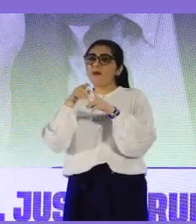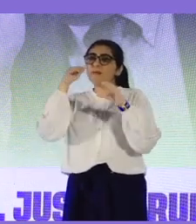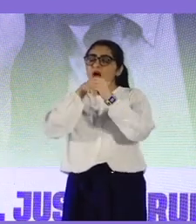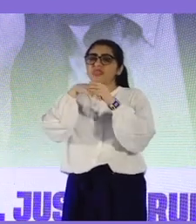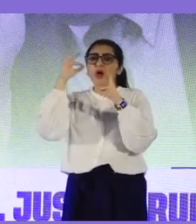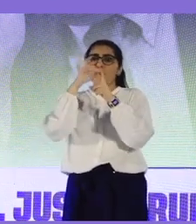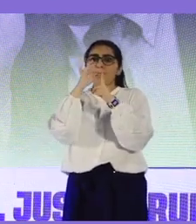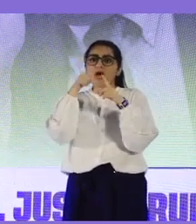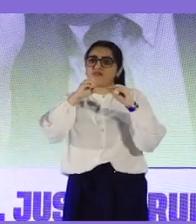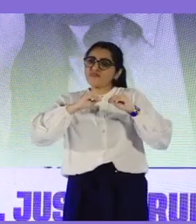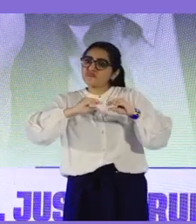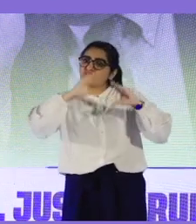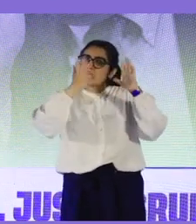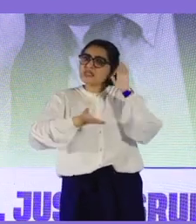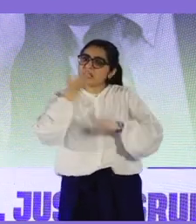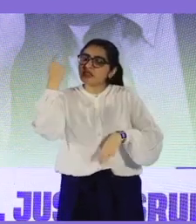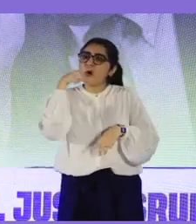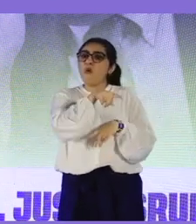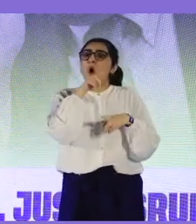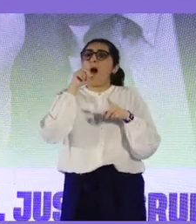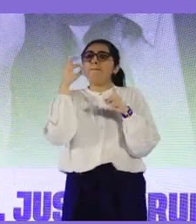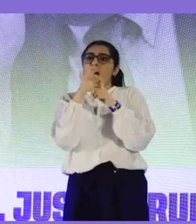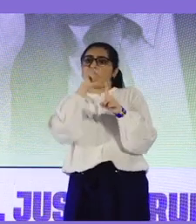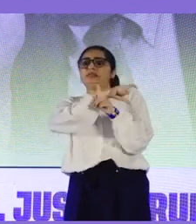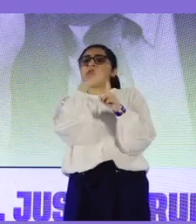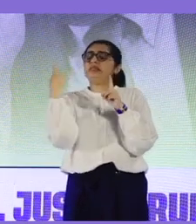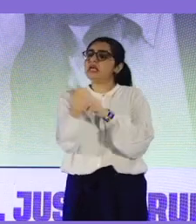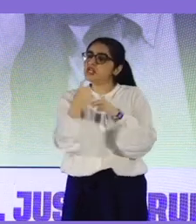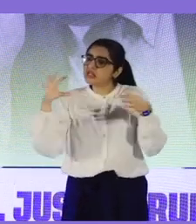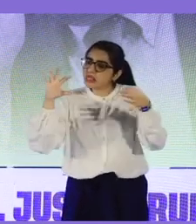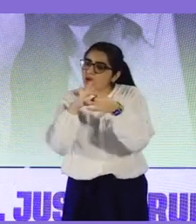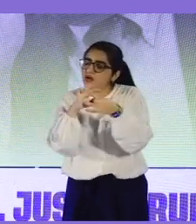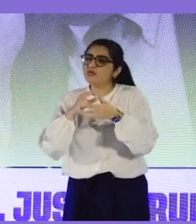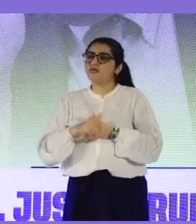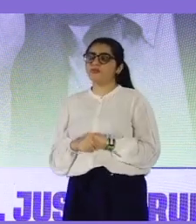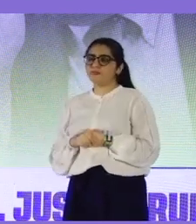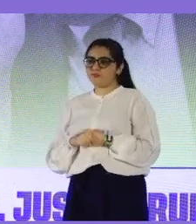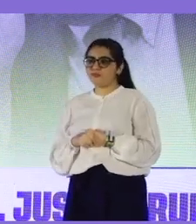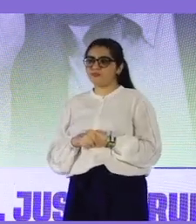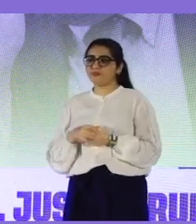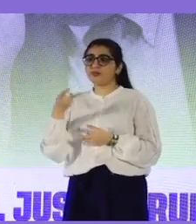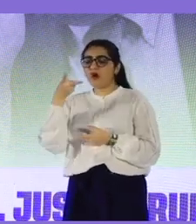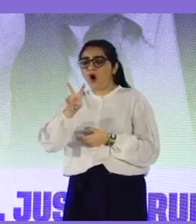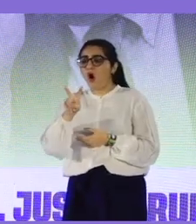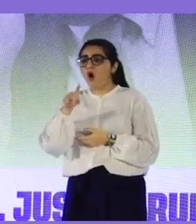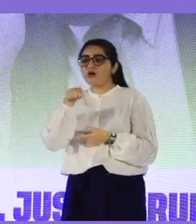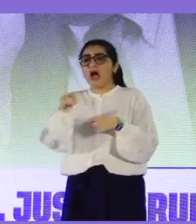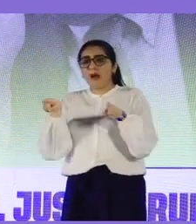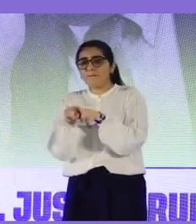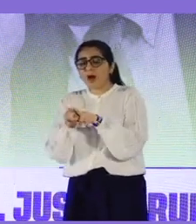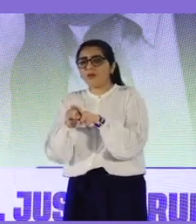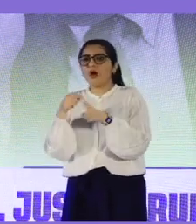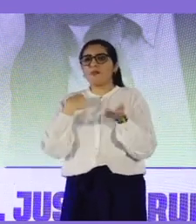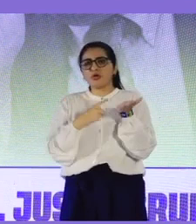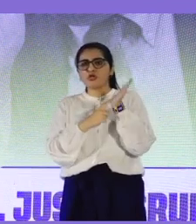practice. It's a very Pakistani tradition. And I've been teaching it for multiple years, and here is how I try to define